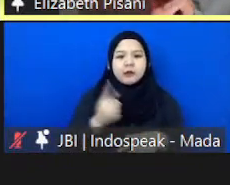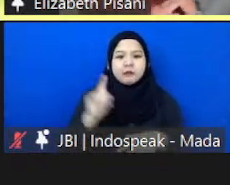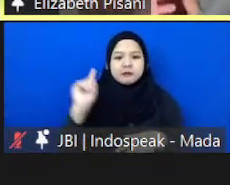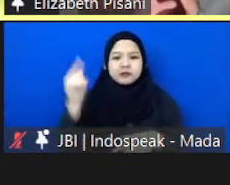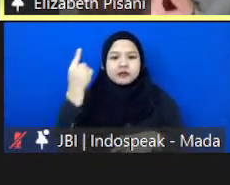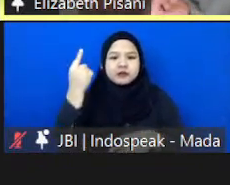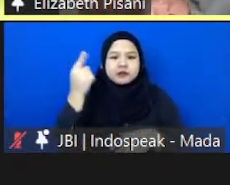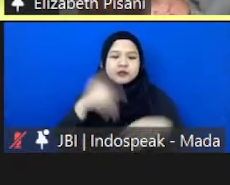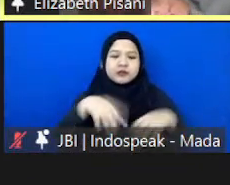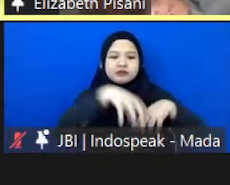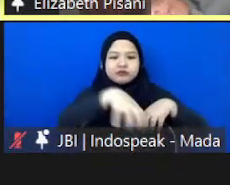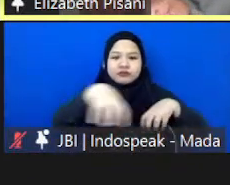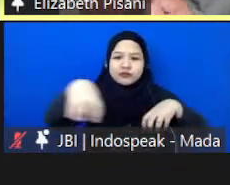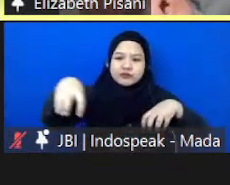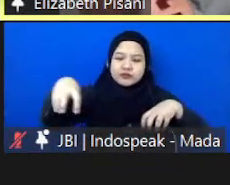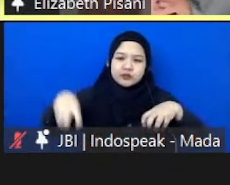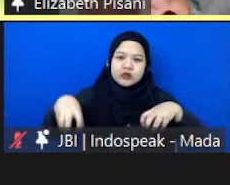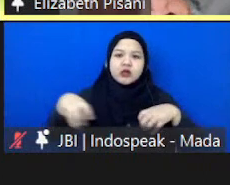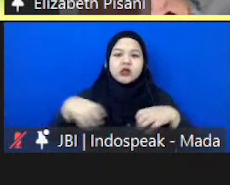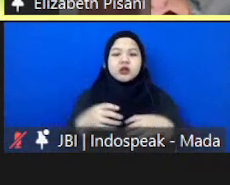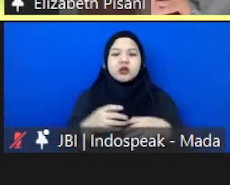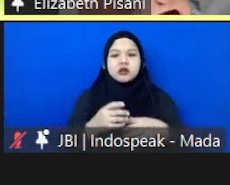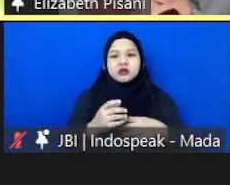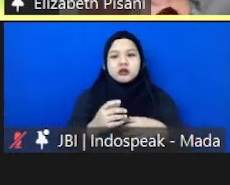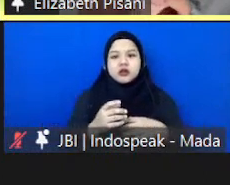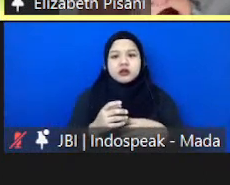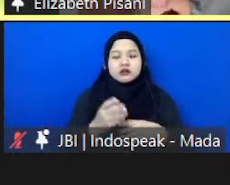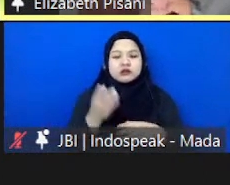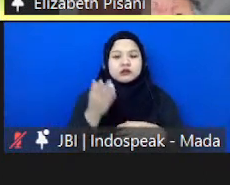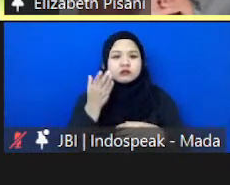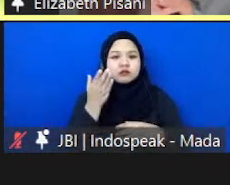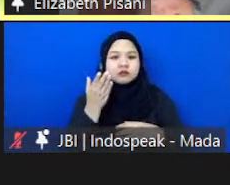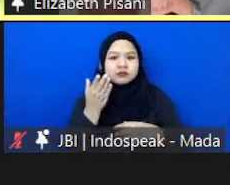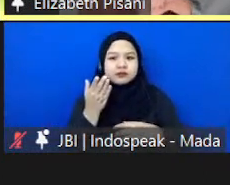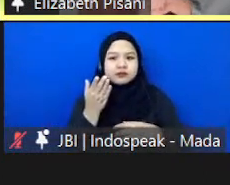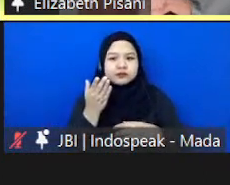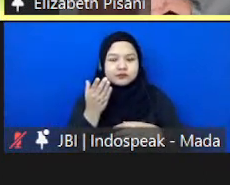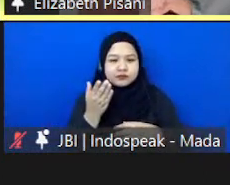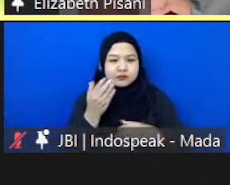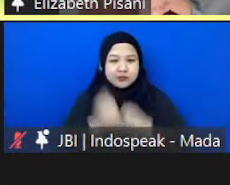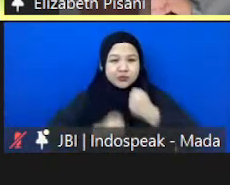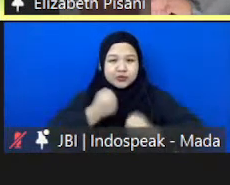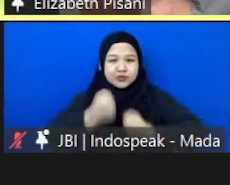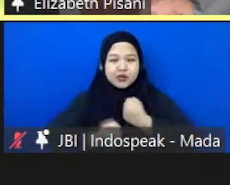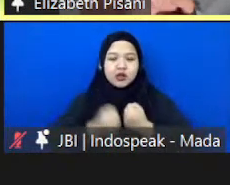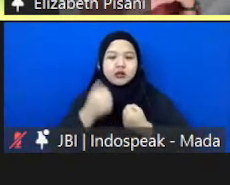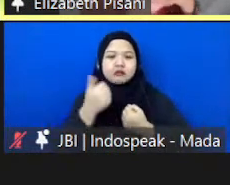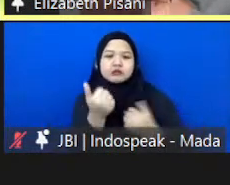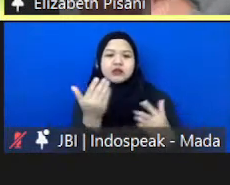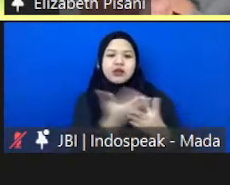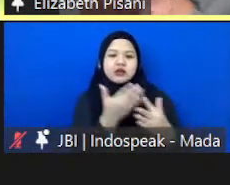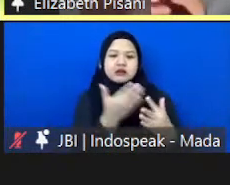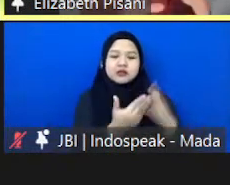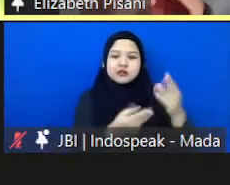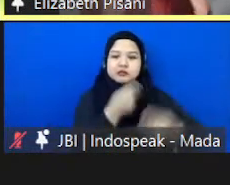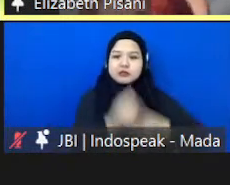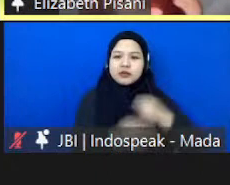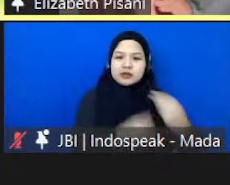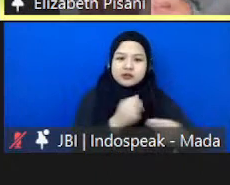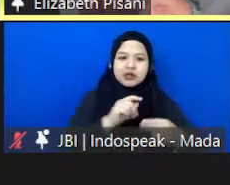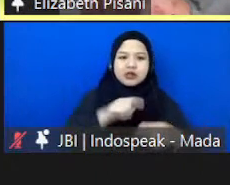of Indonesia per medicine. So you're giving companies access to a market of hundreds,